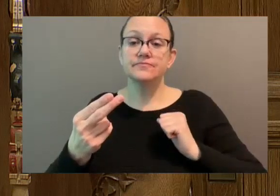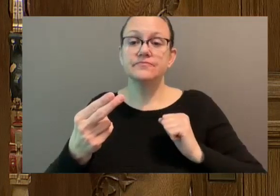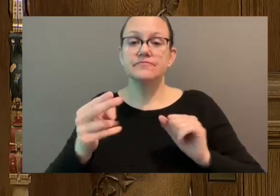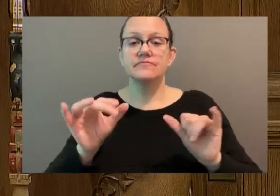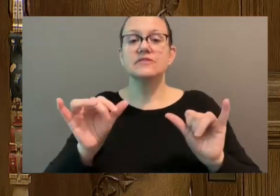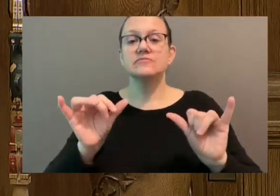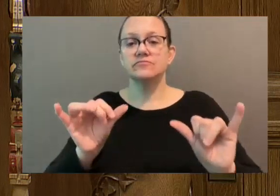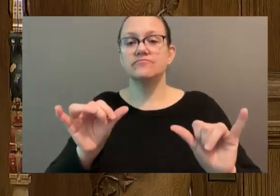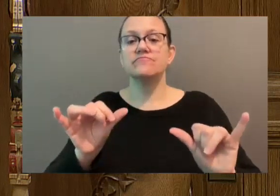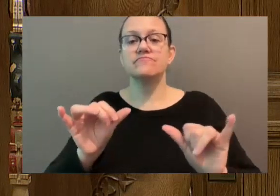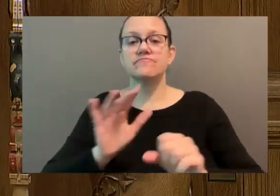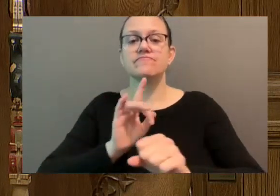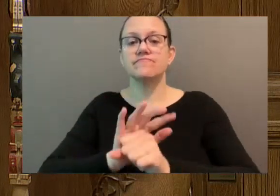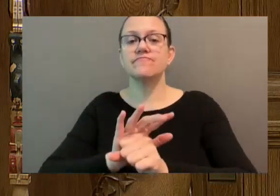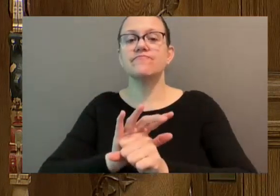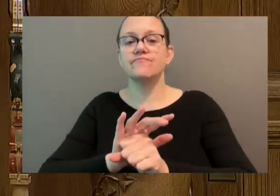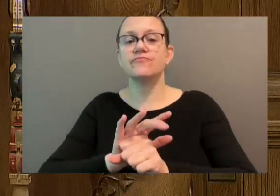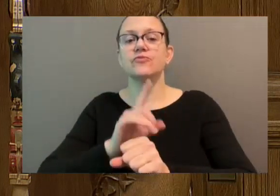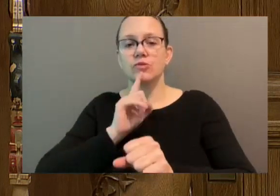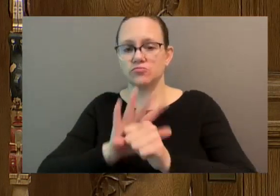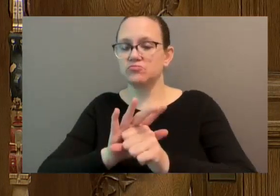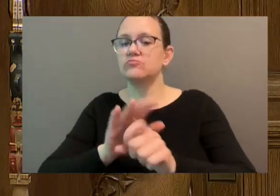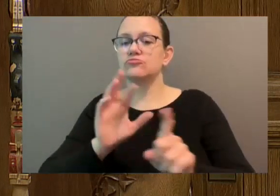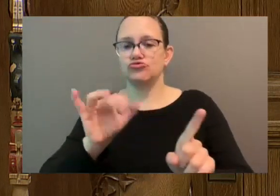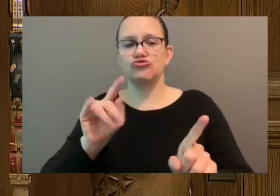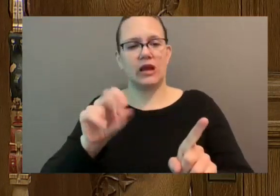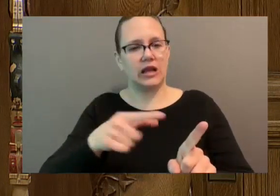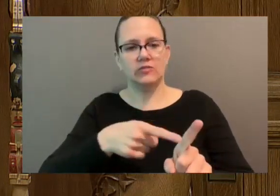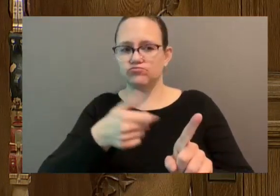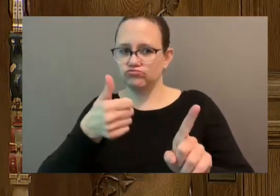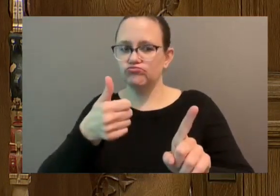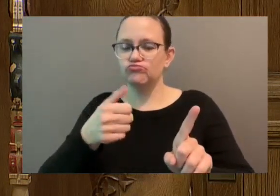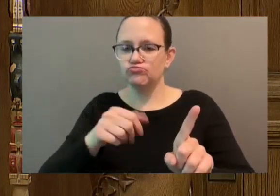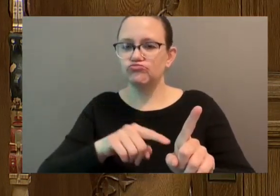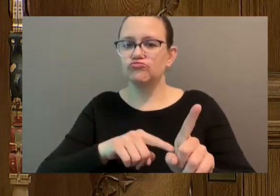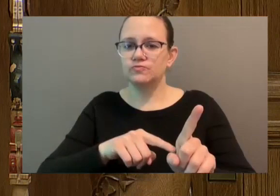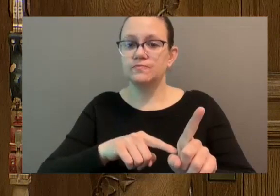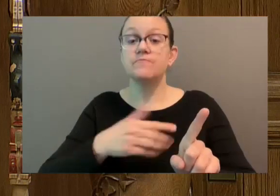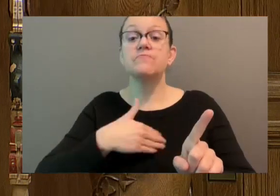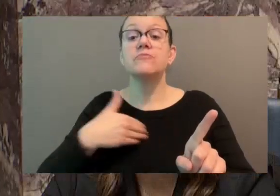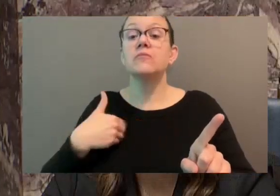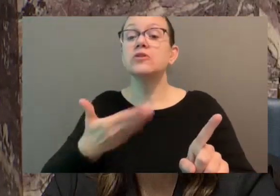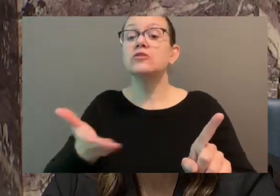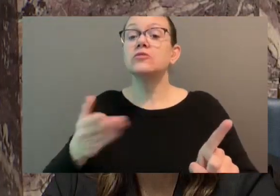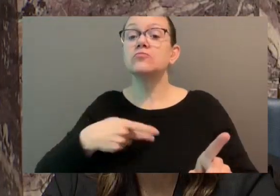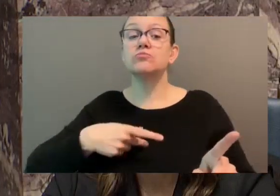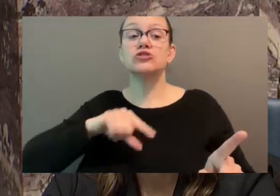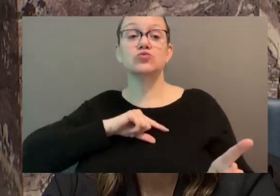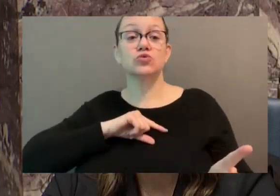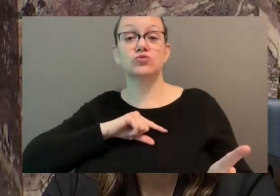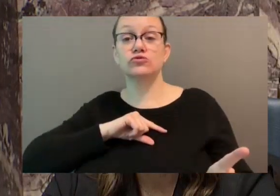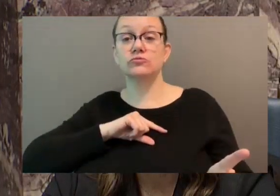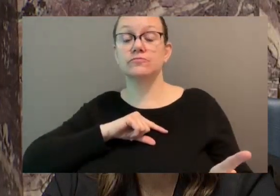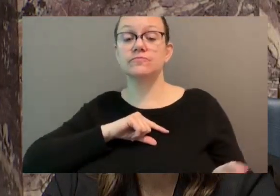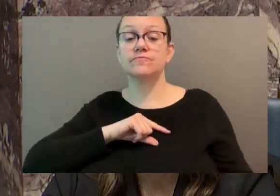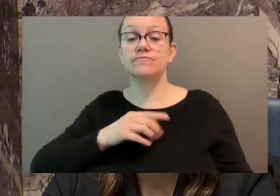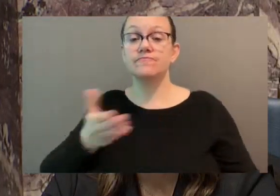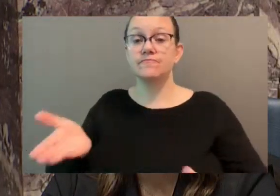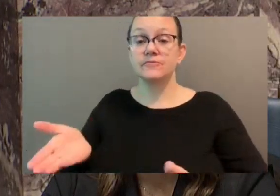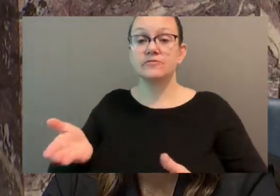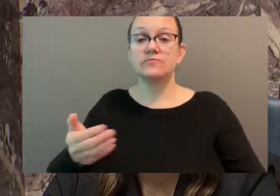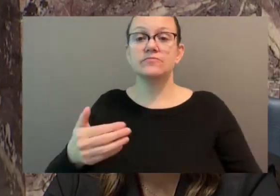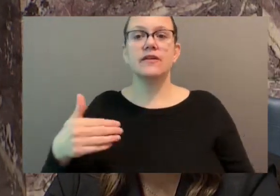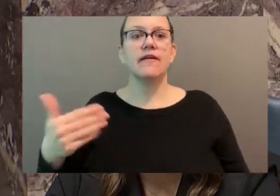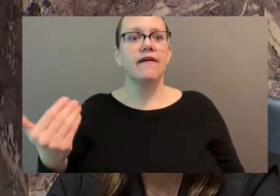Member for Prince George Valemount. Another day, more stories from nurses about the crisis of open illicit drug use in